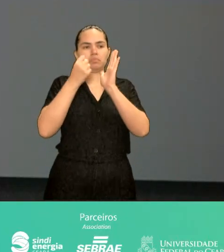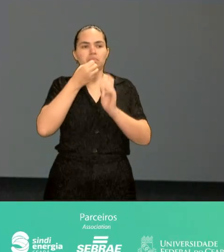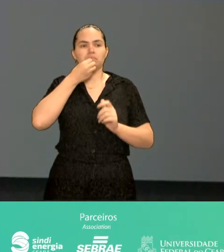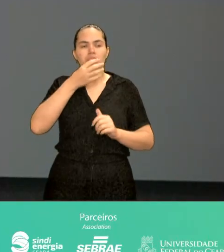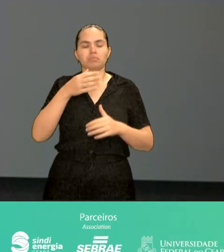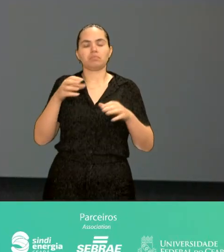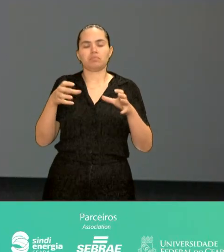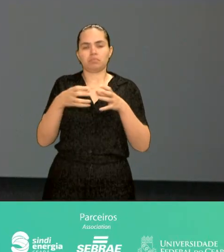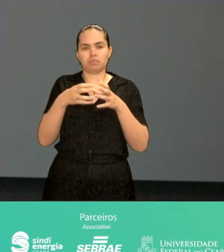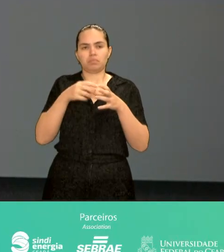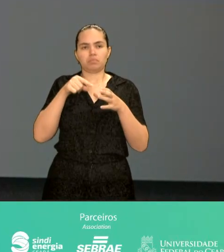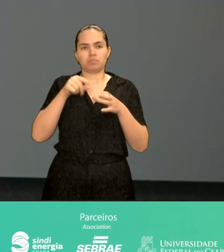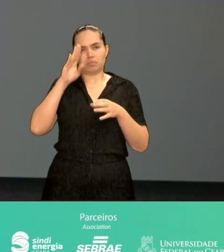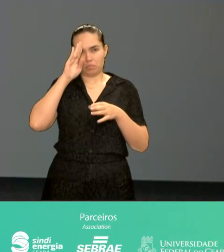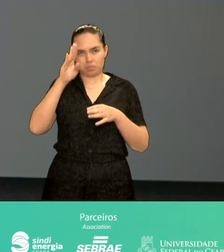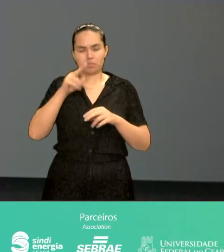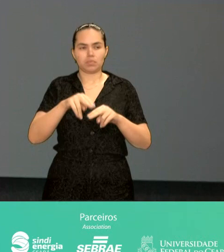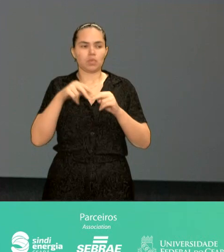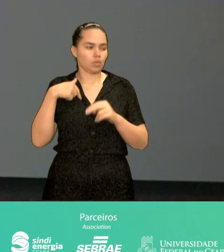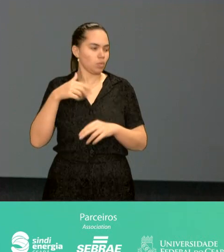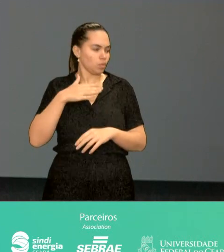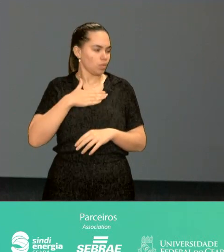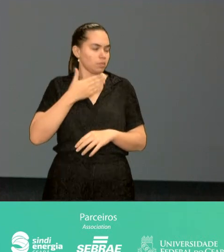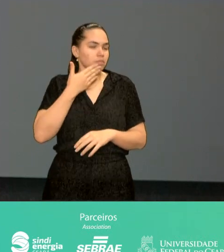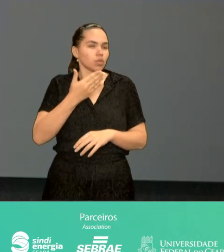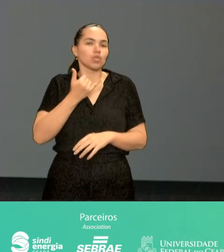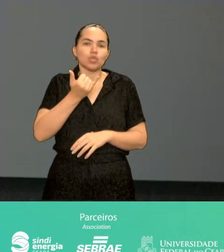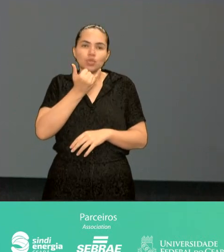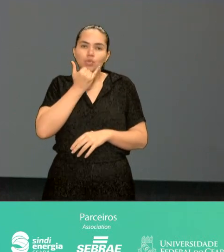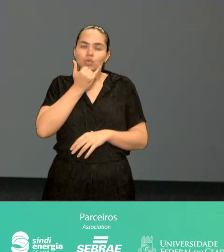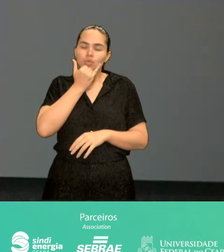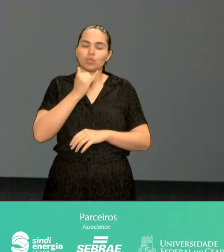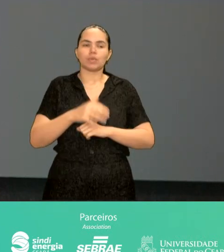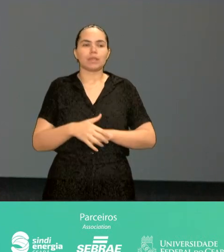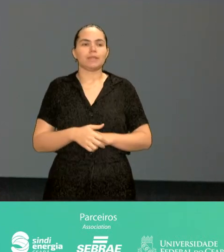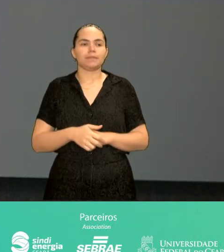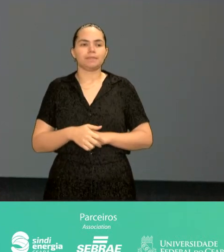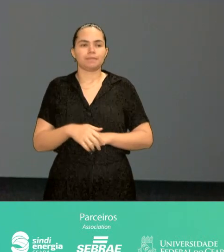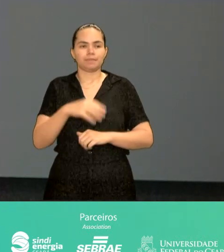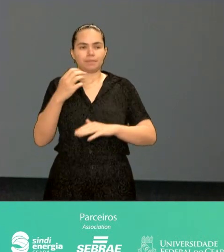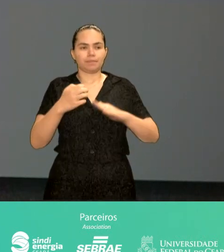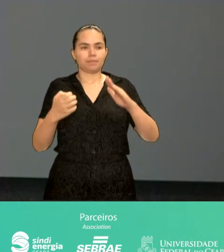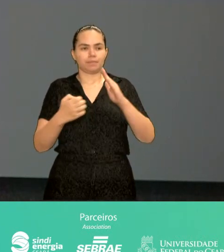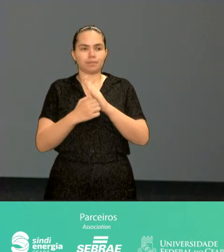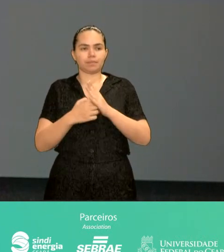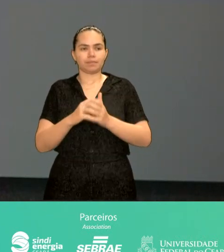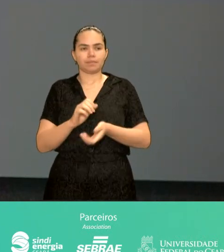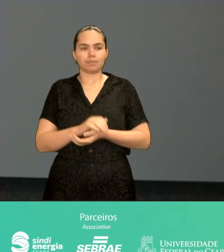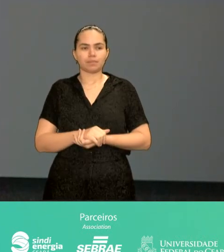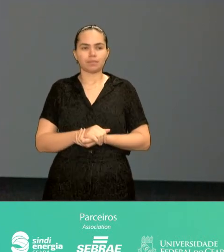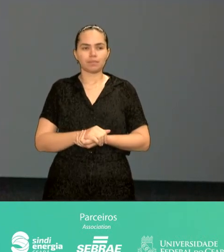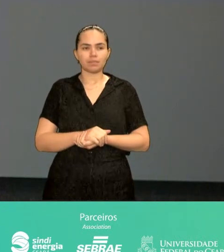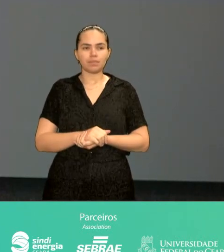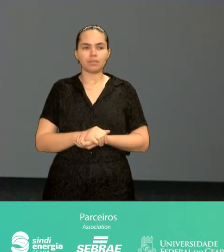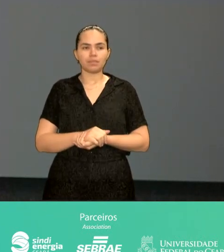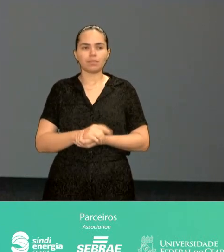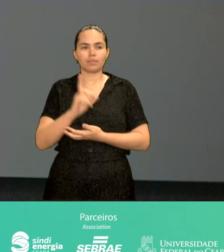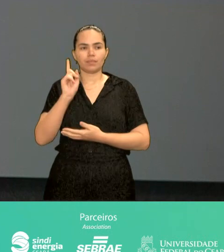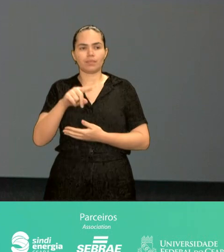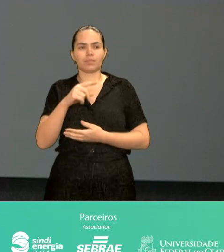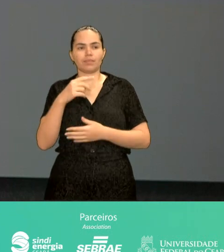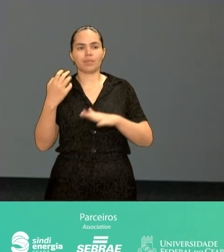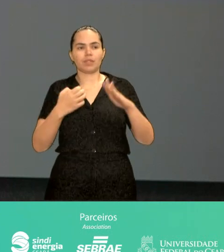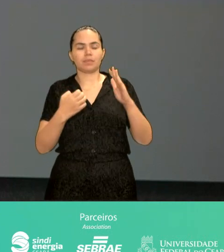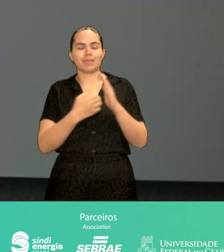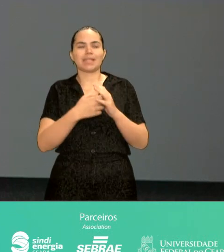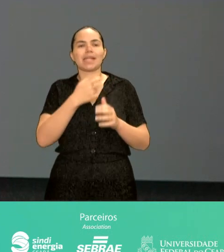nesse milestone. setor. Eu I would like gostaria to de pedir apologize desculpas para a with empresa Green Green Power Power Hydrogen Group. Hydrogen It's Group, que é uma empresa an